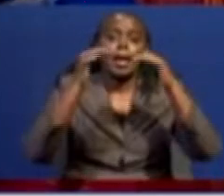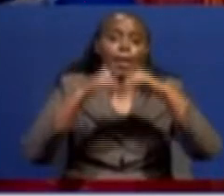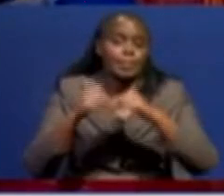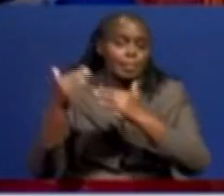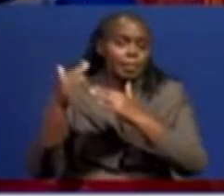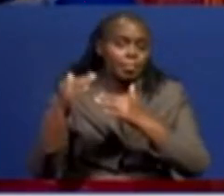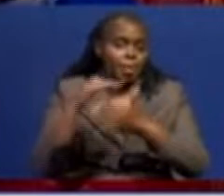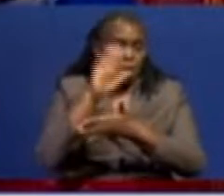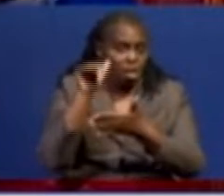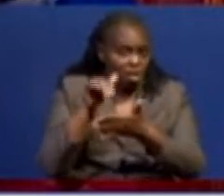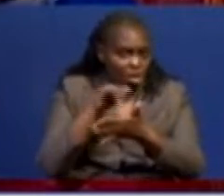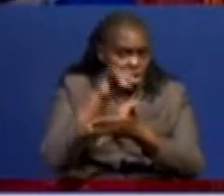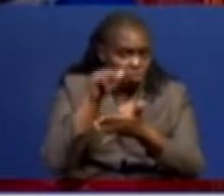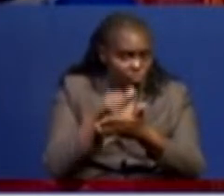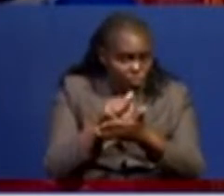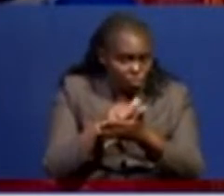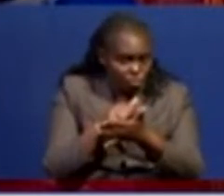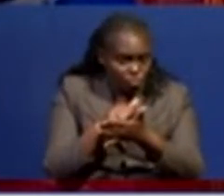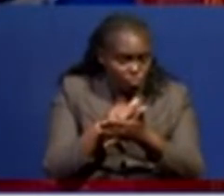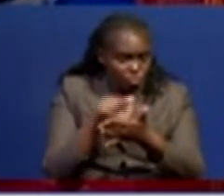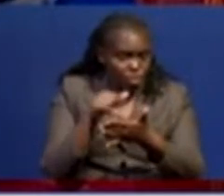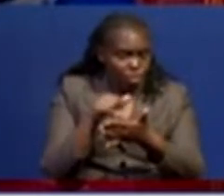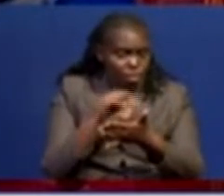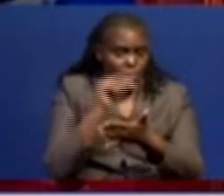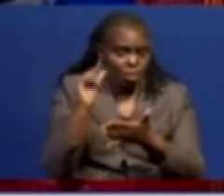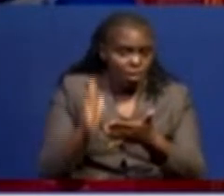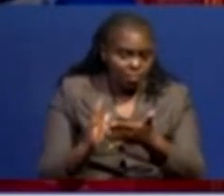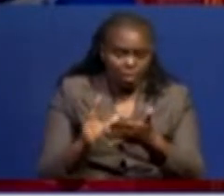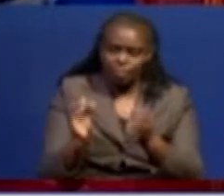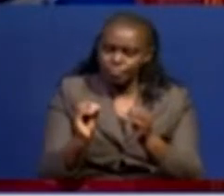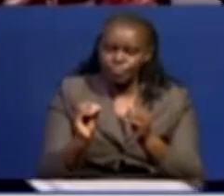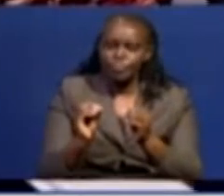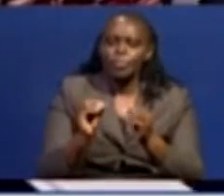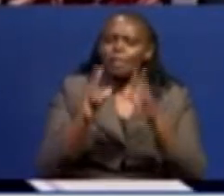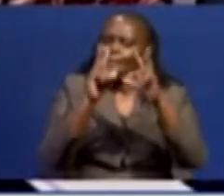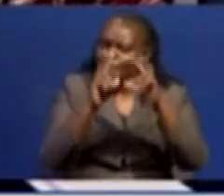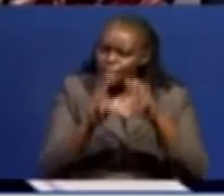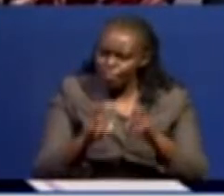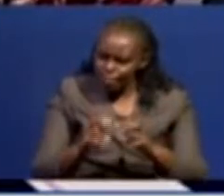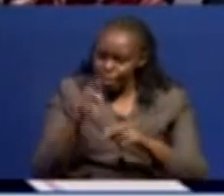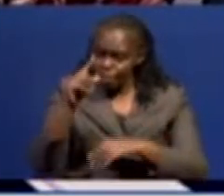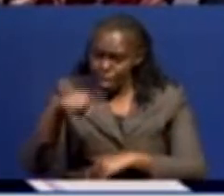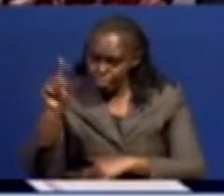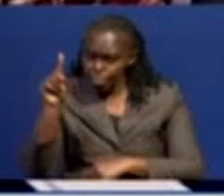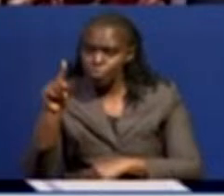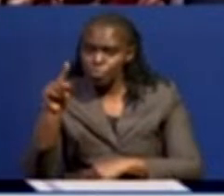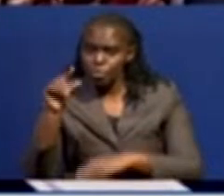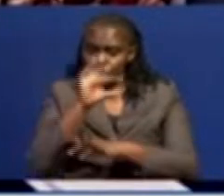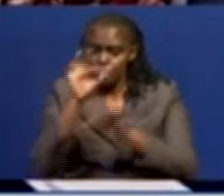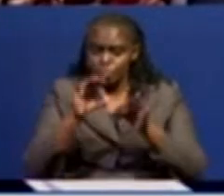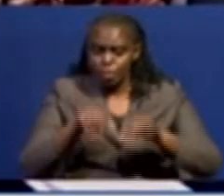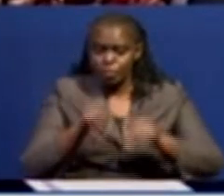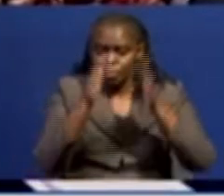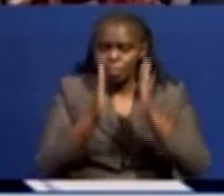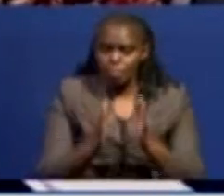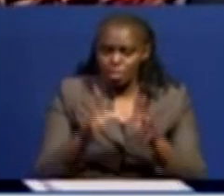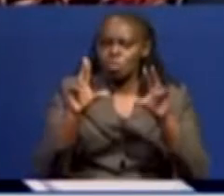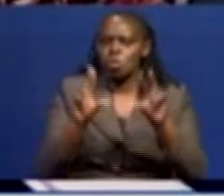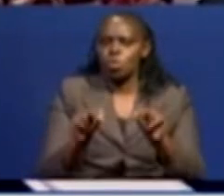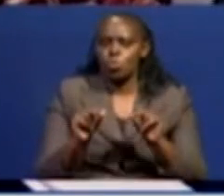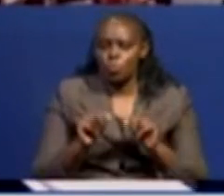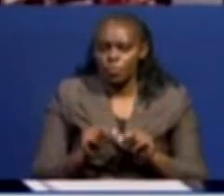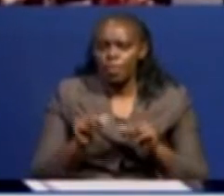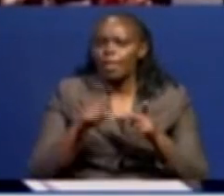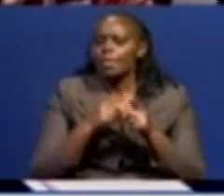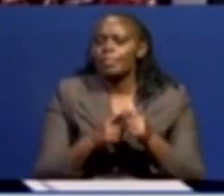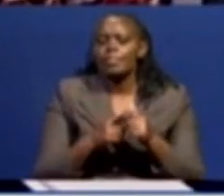Was the county assembly ever involved in that process of the appointment of this governor? No. Did you vet and or approve that particular